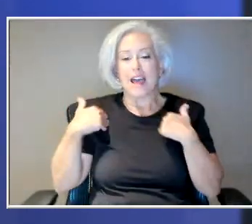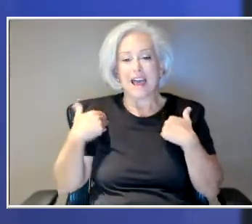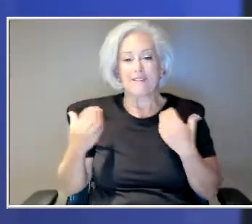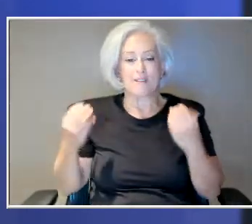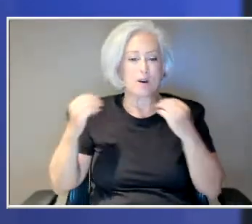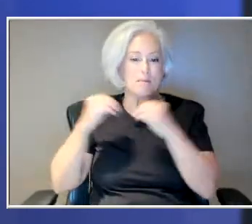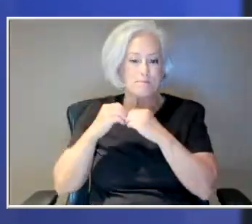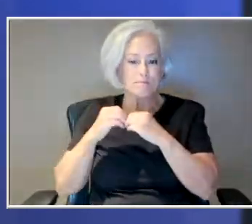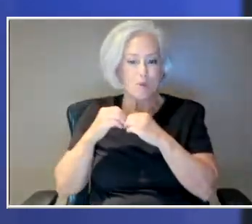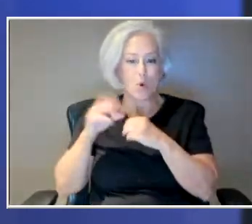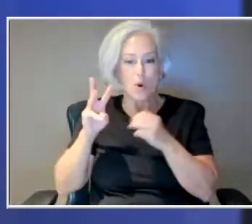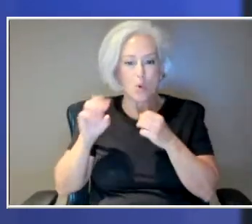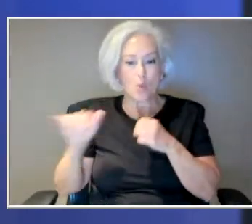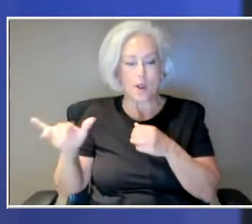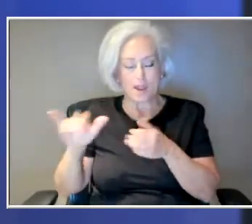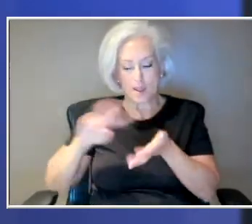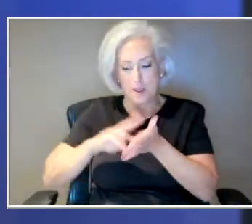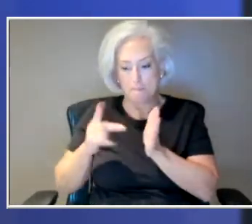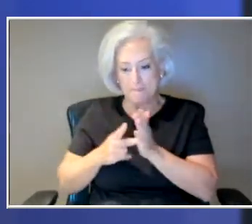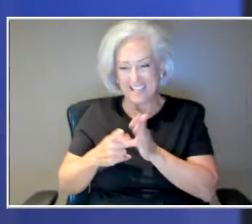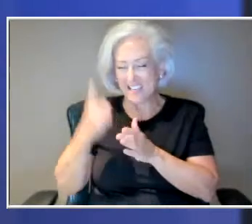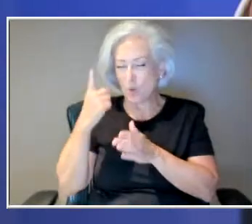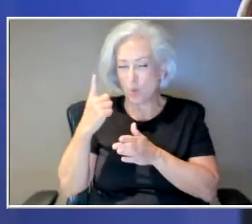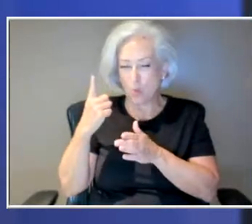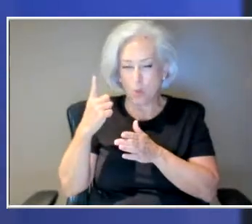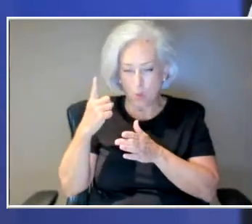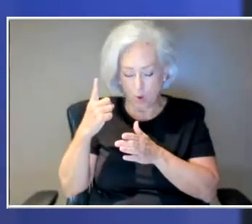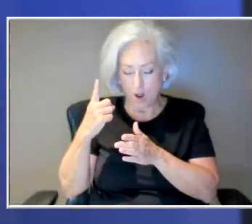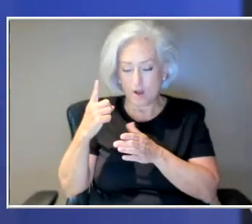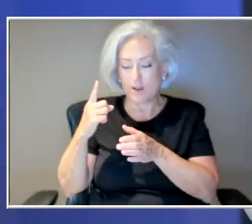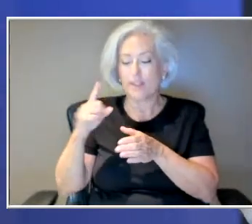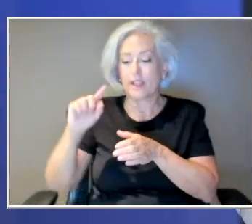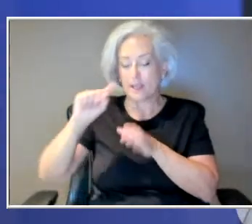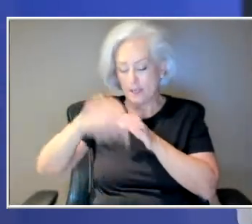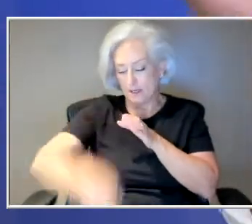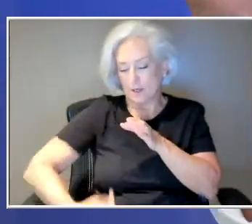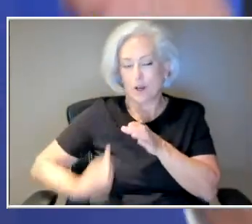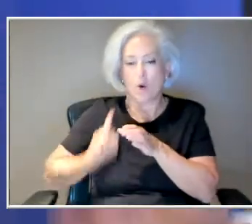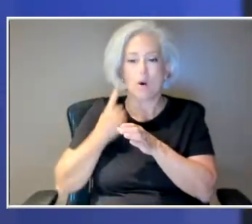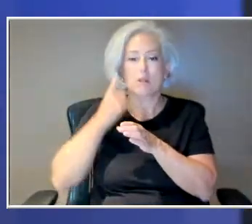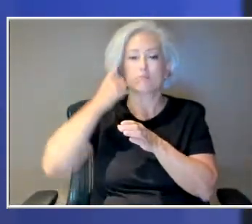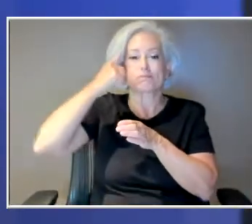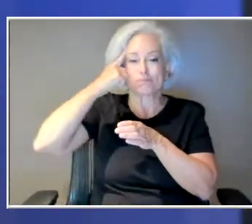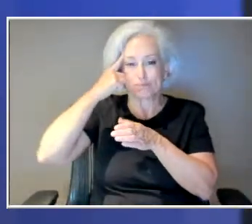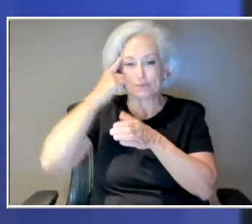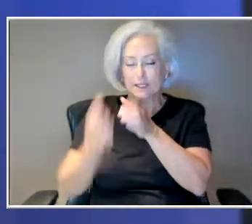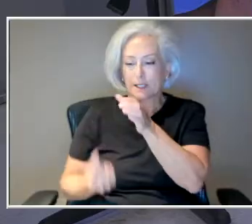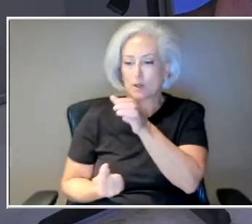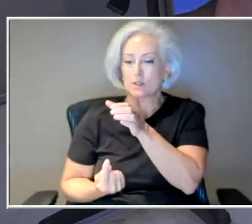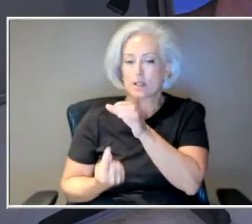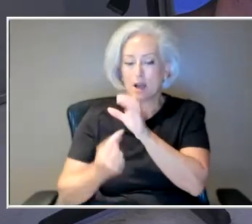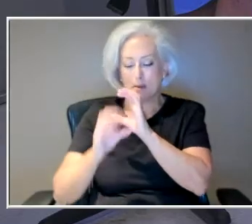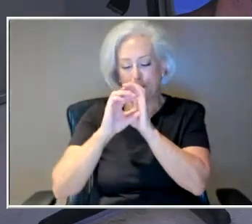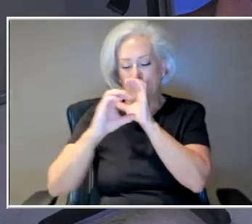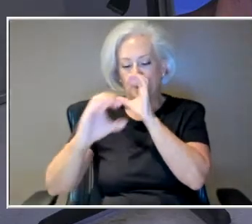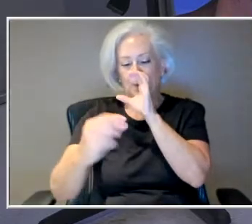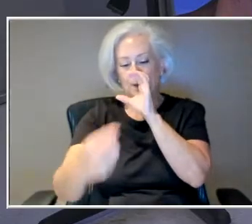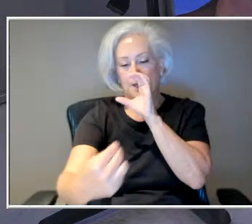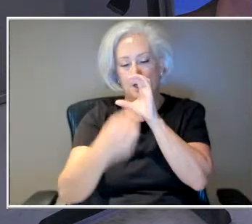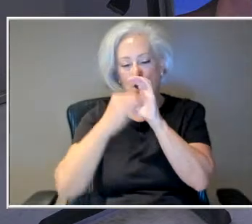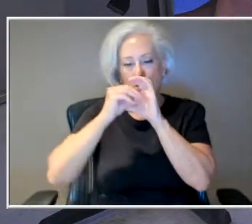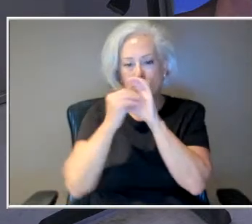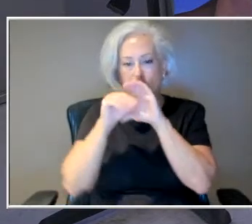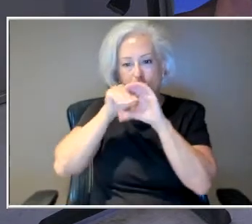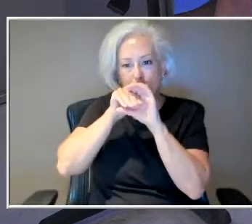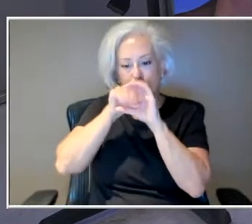is. It's a singular implant that as soon as you deliver it inside of the aneurysm, the blood flow is immediately blocked and the case is finished. And we're going to show that here in just a moment. Denise,